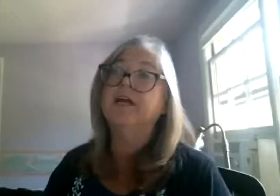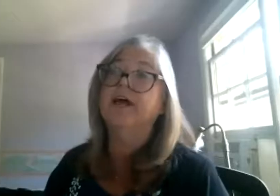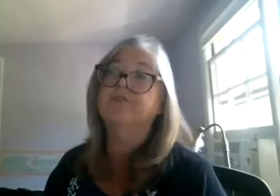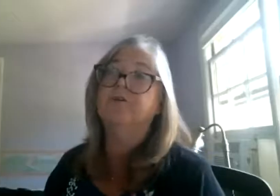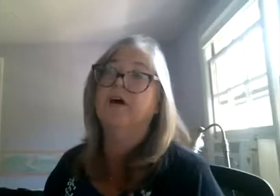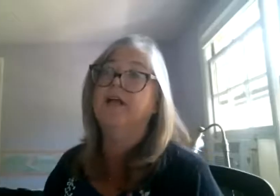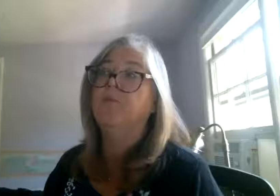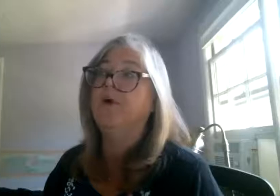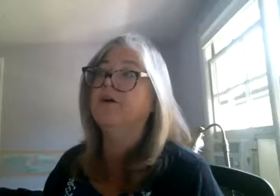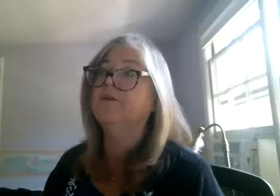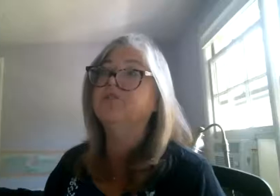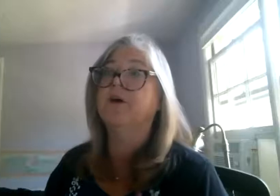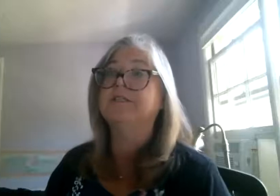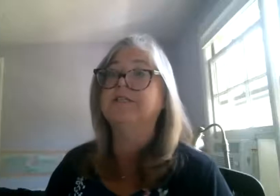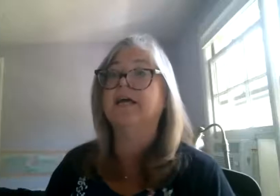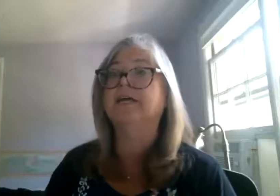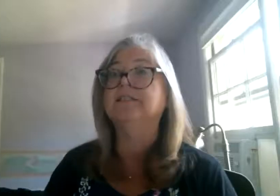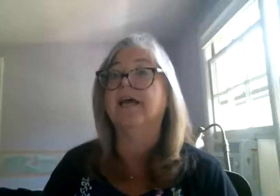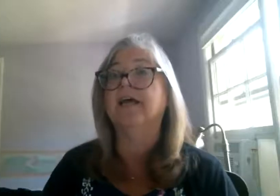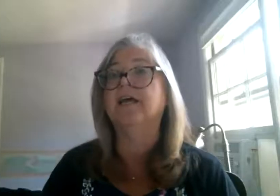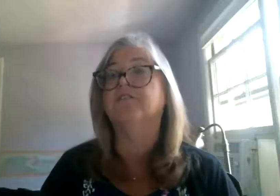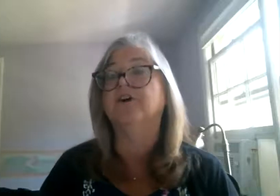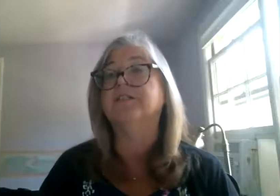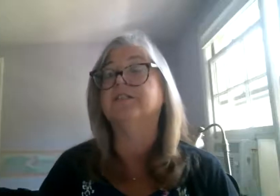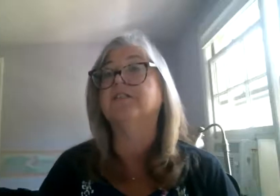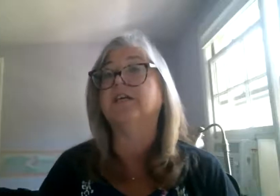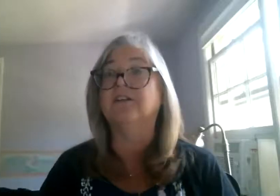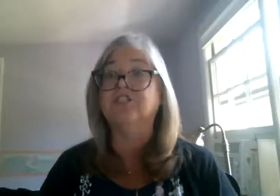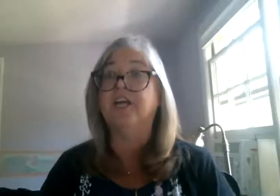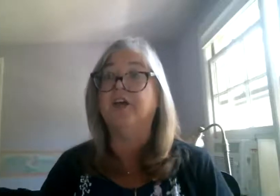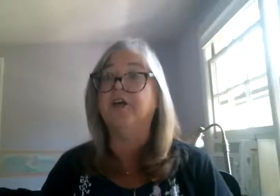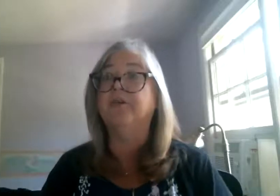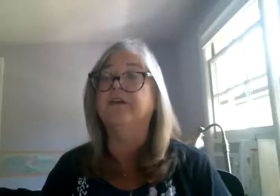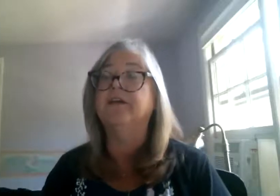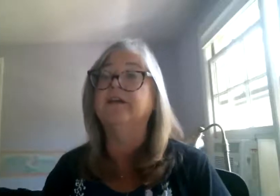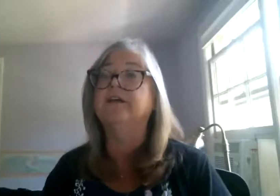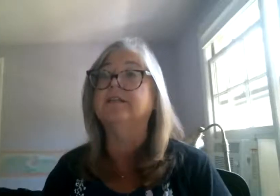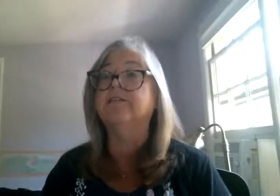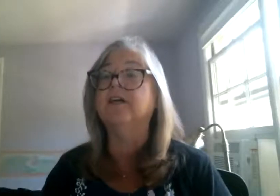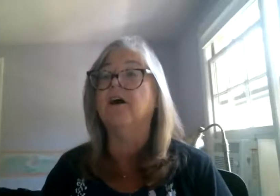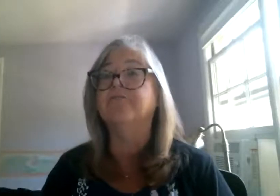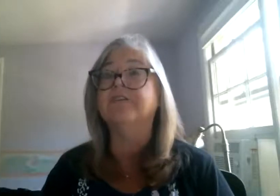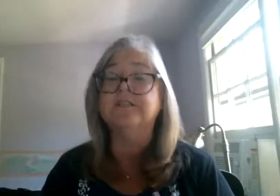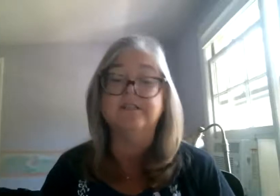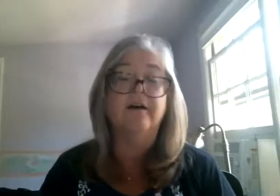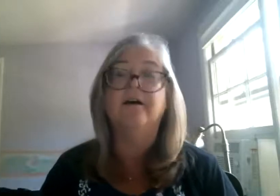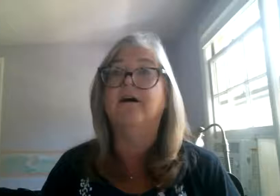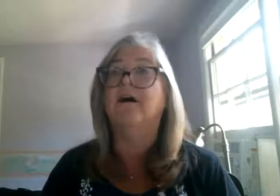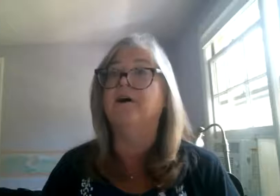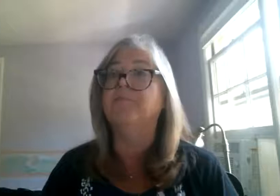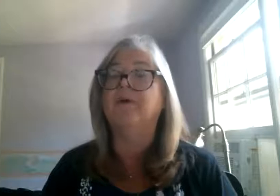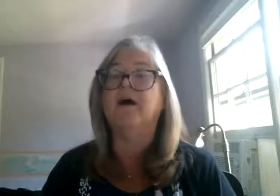So good morning, everyone, and welcome to our second day of our Assistive Technology and Community Living Conference.